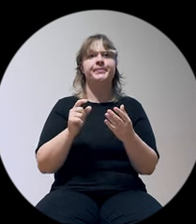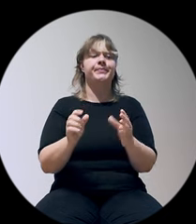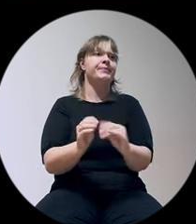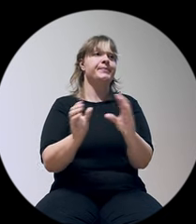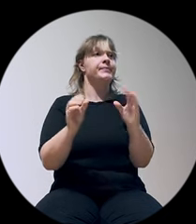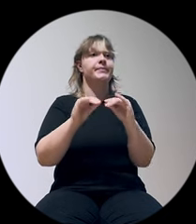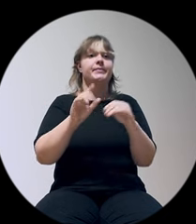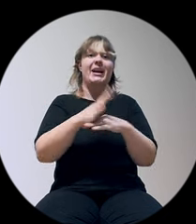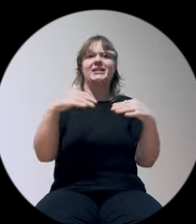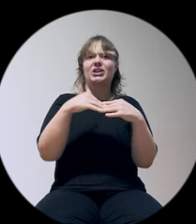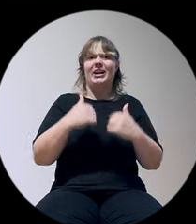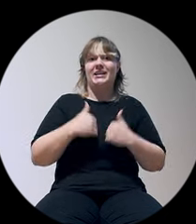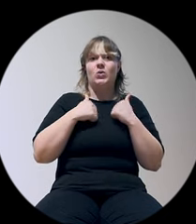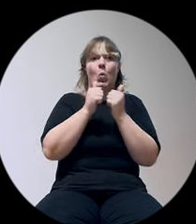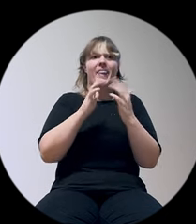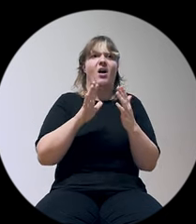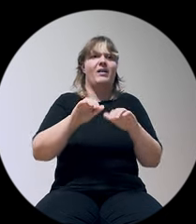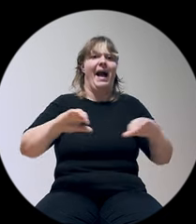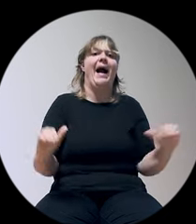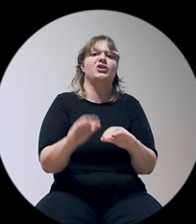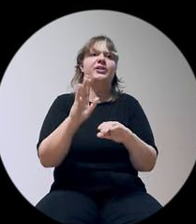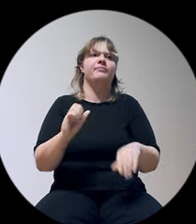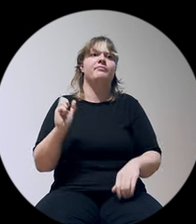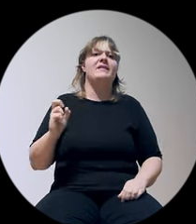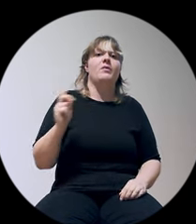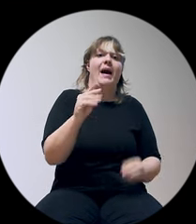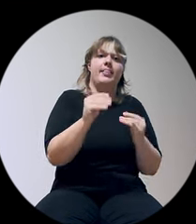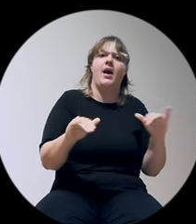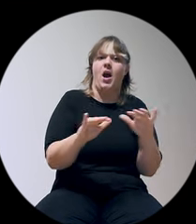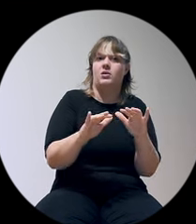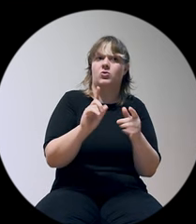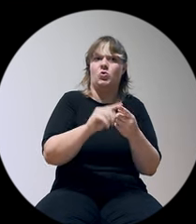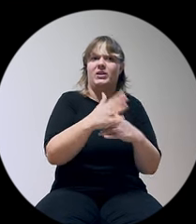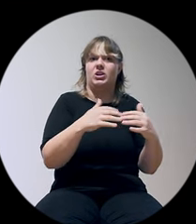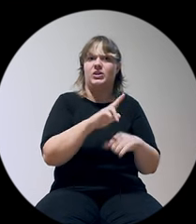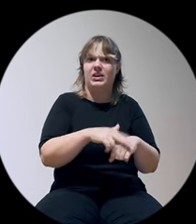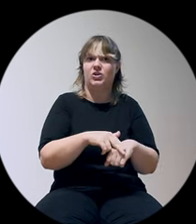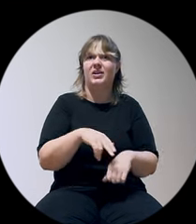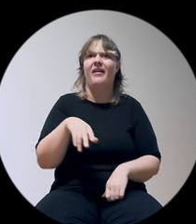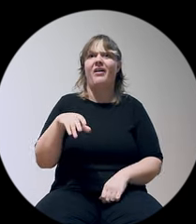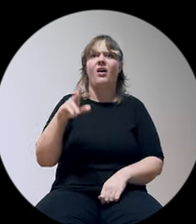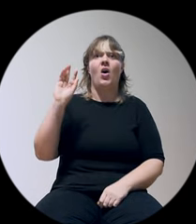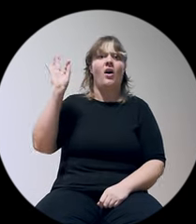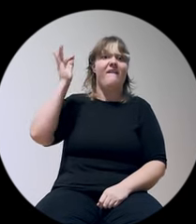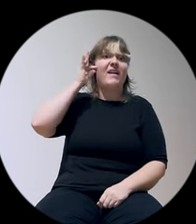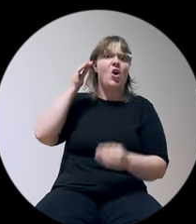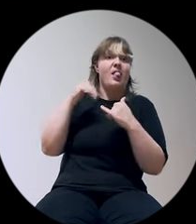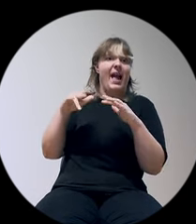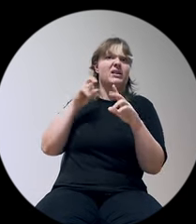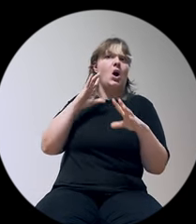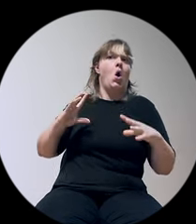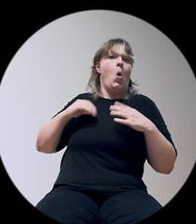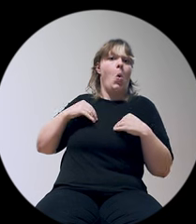without meaningful action of land returned to indigenous nations. Under U.S. law, Indian reservations are federal lands owned by the U.S.